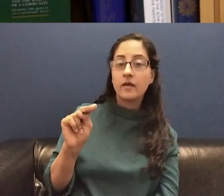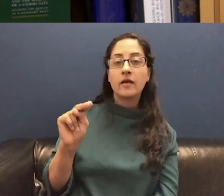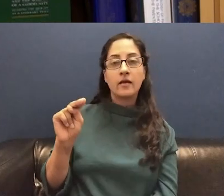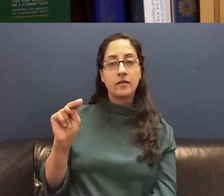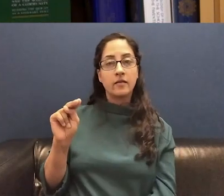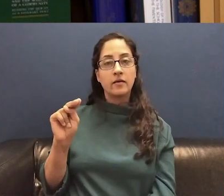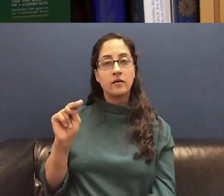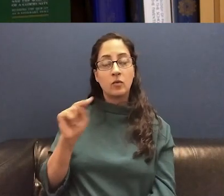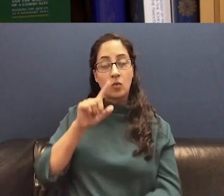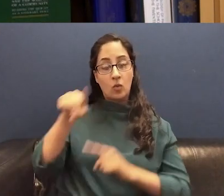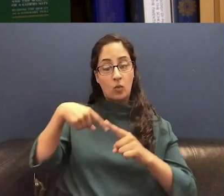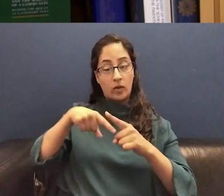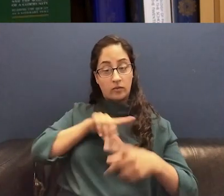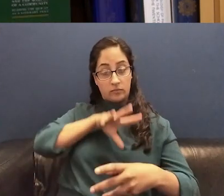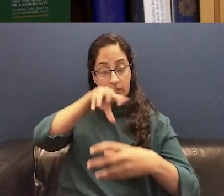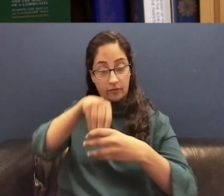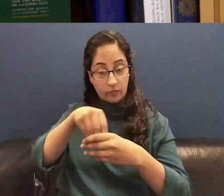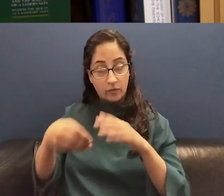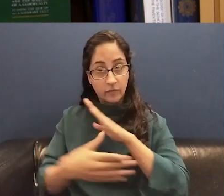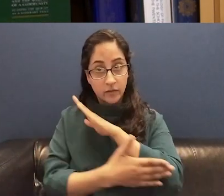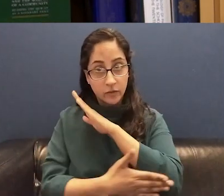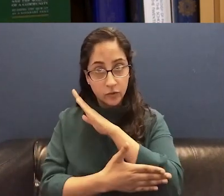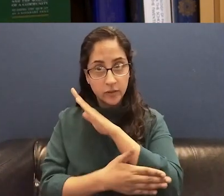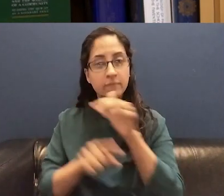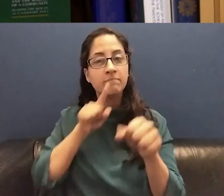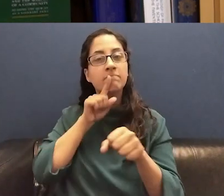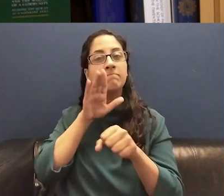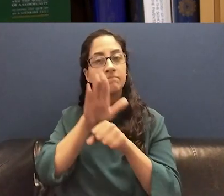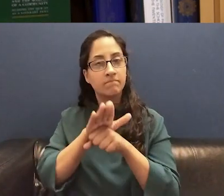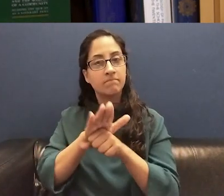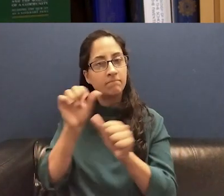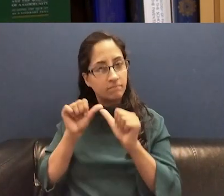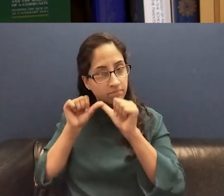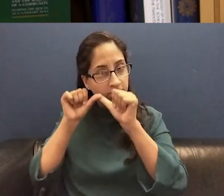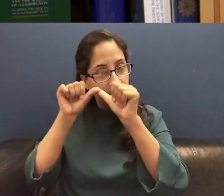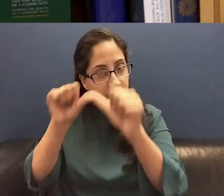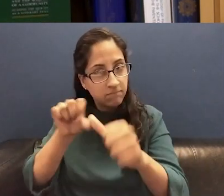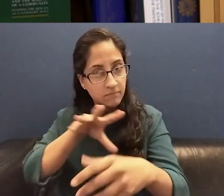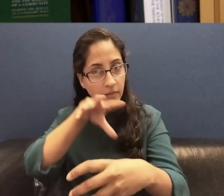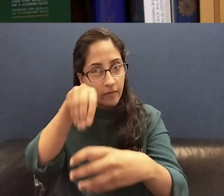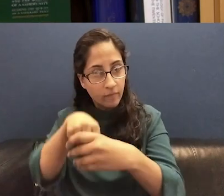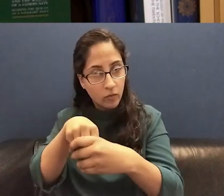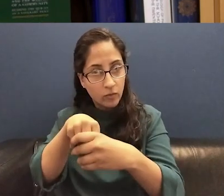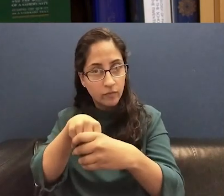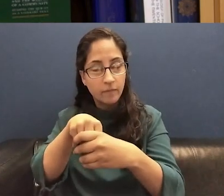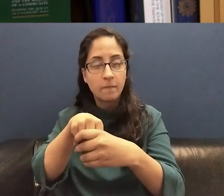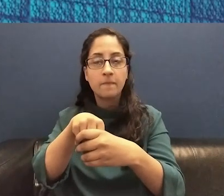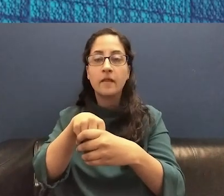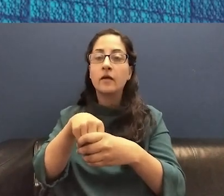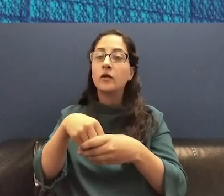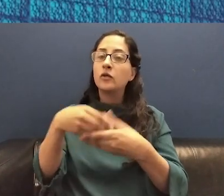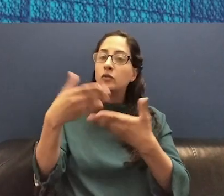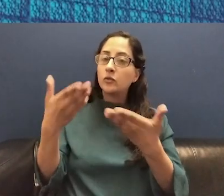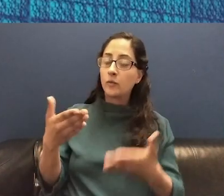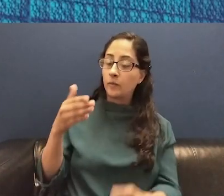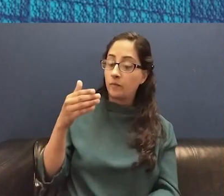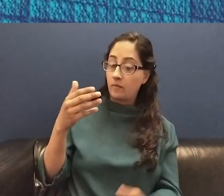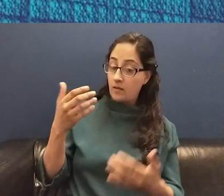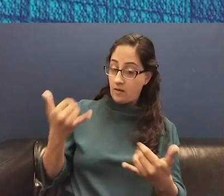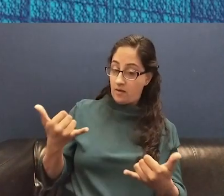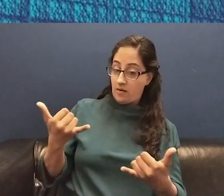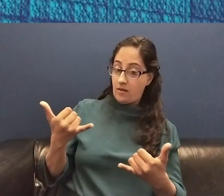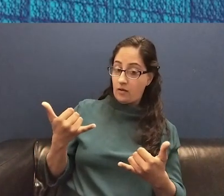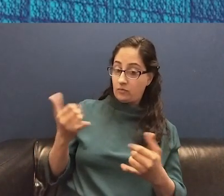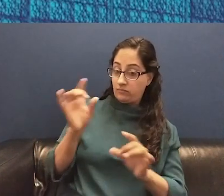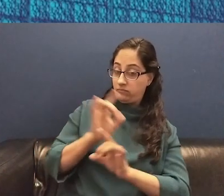Khan Foundation and Aga Khan Development Network makes long-term commitments to the countries where it operates. In what